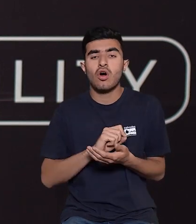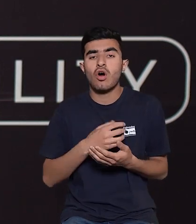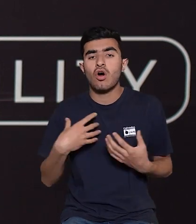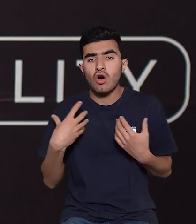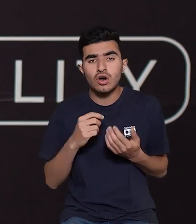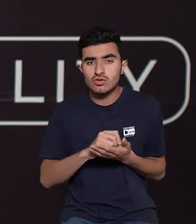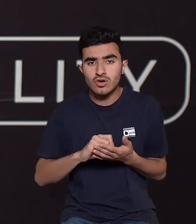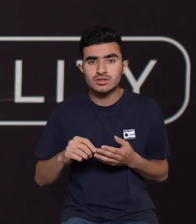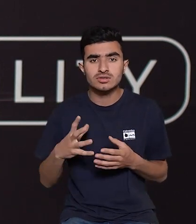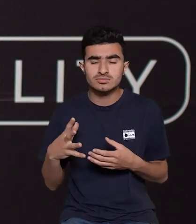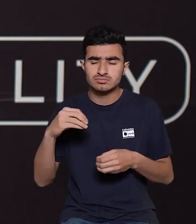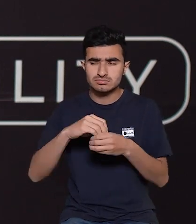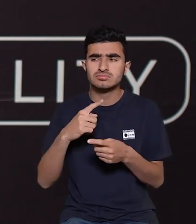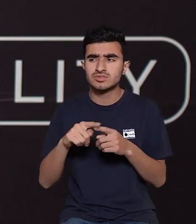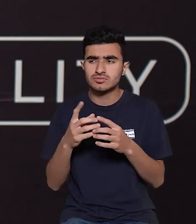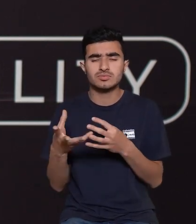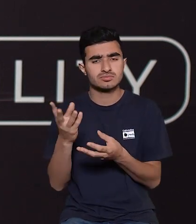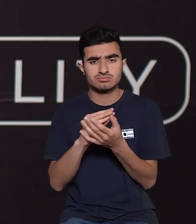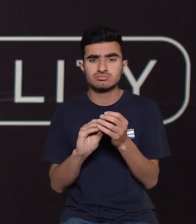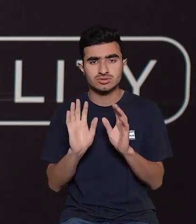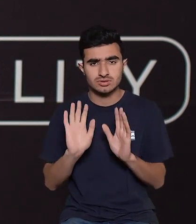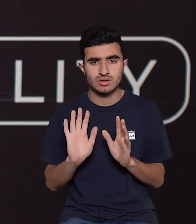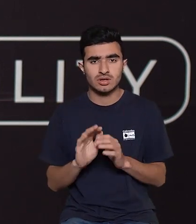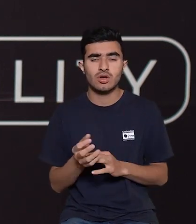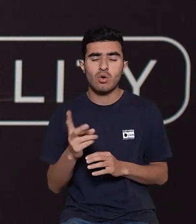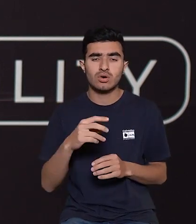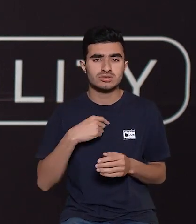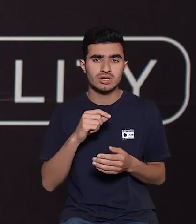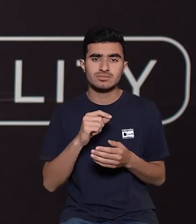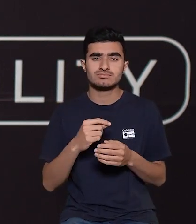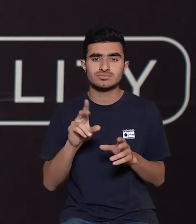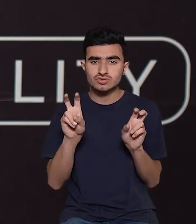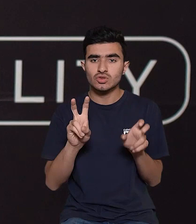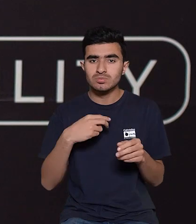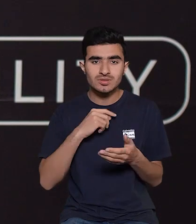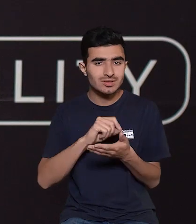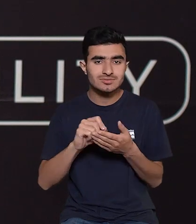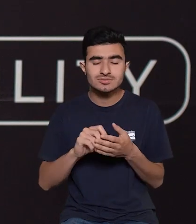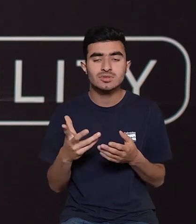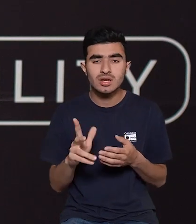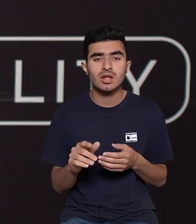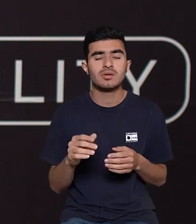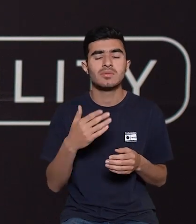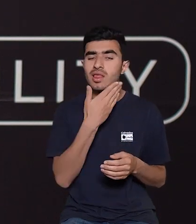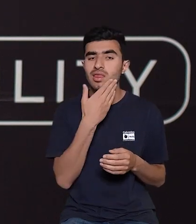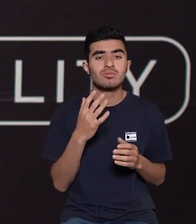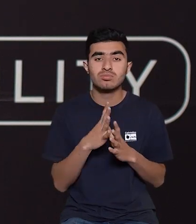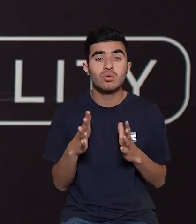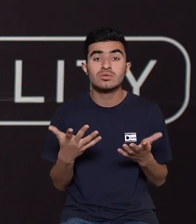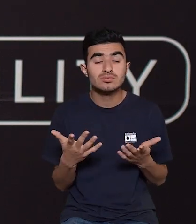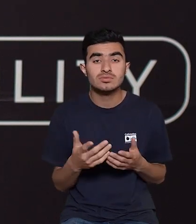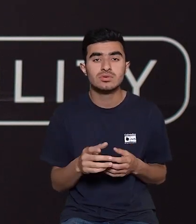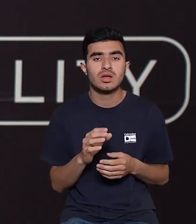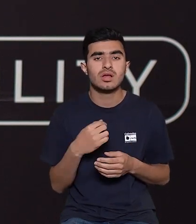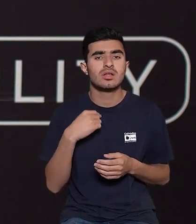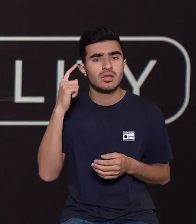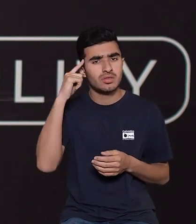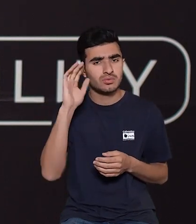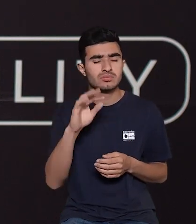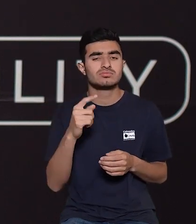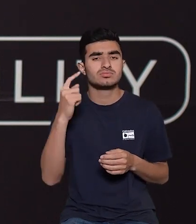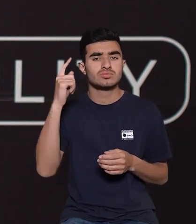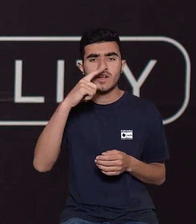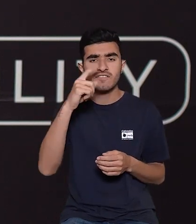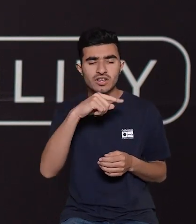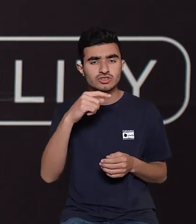think the genre I would say I'm most comfortable with is probably, I would say, uncanny fiction or ghost stories,